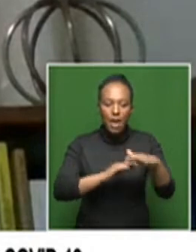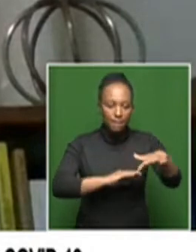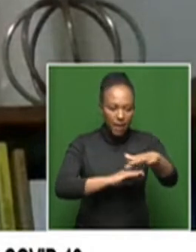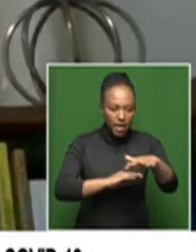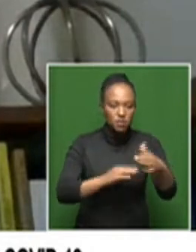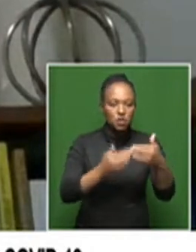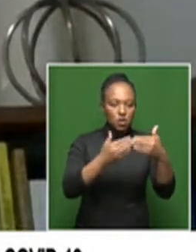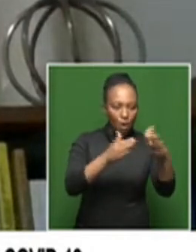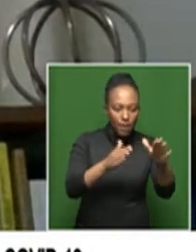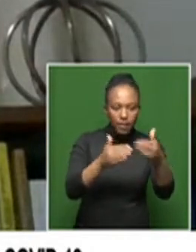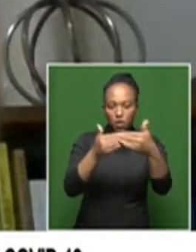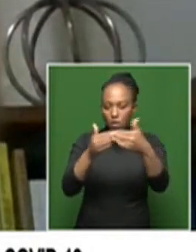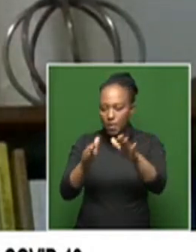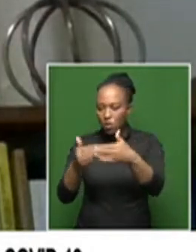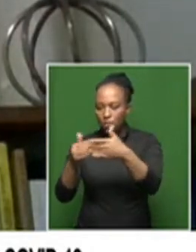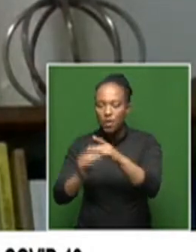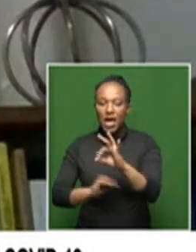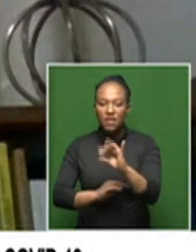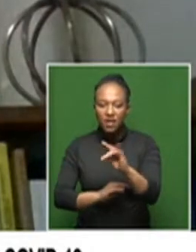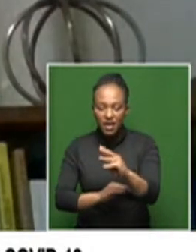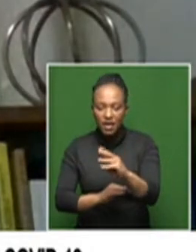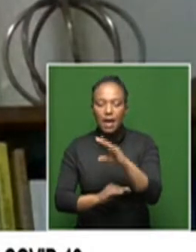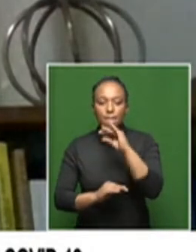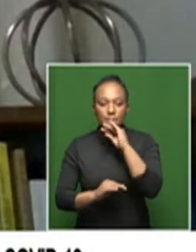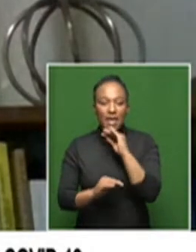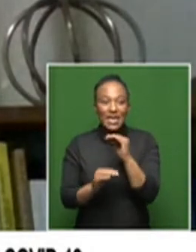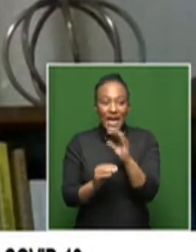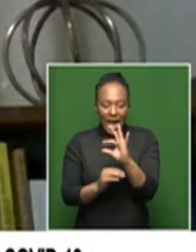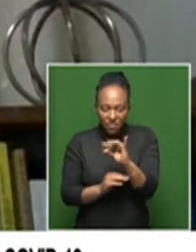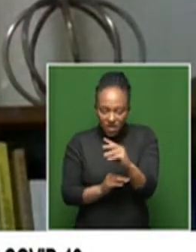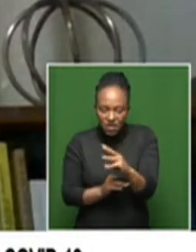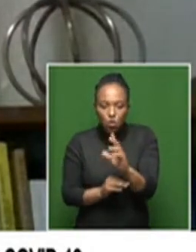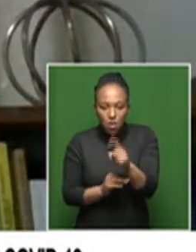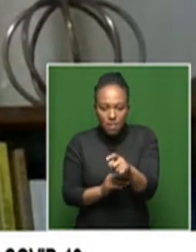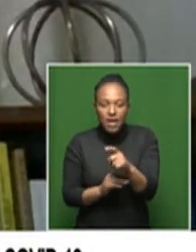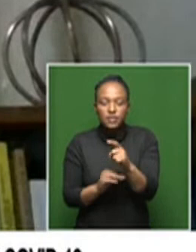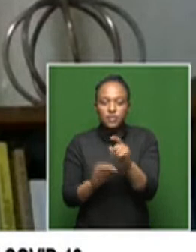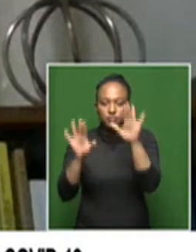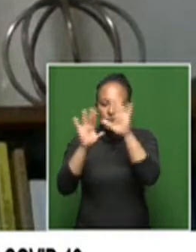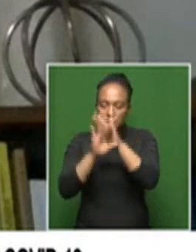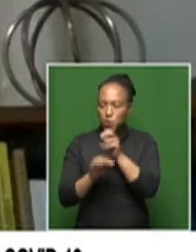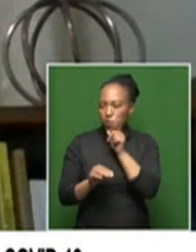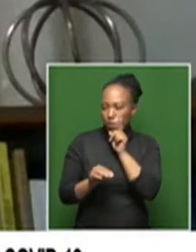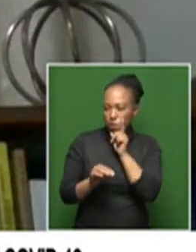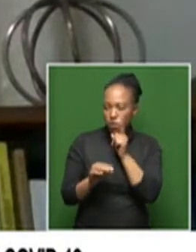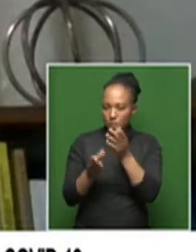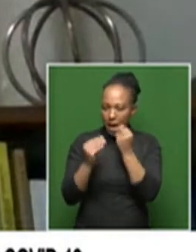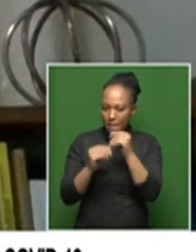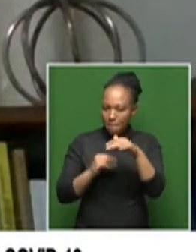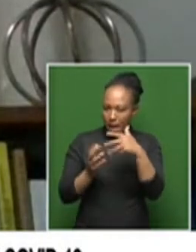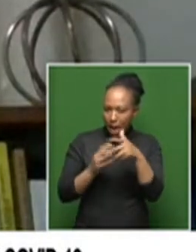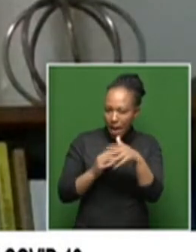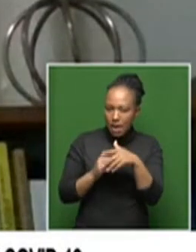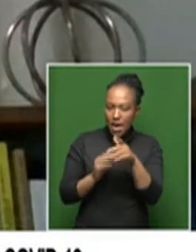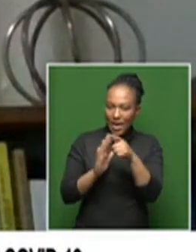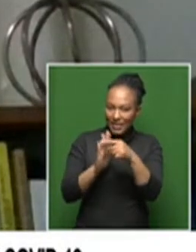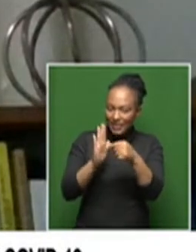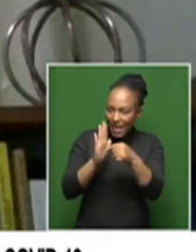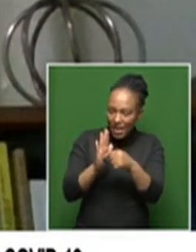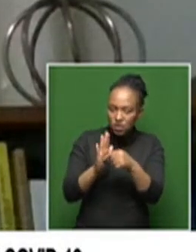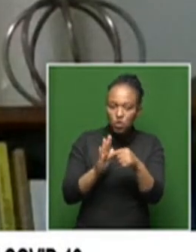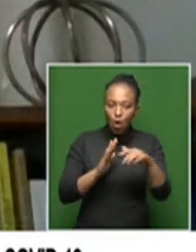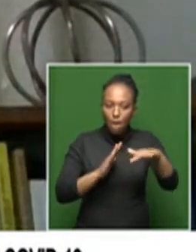opening, we need to, on a daily basis, run this to find to see if there is that a date or a site